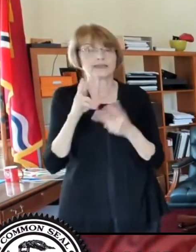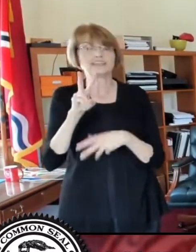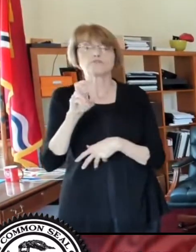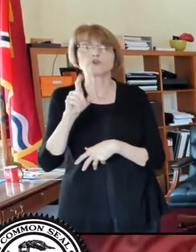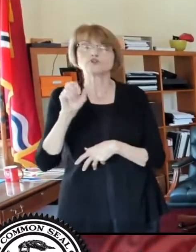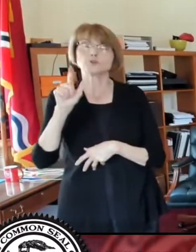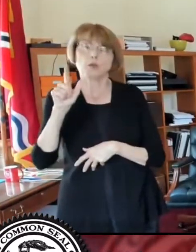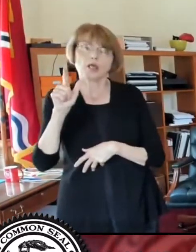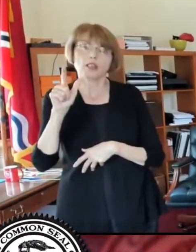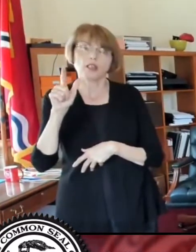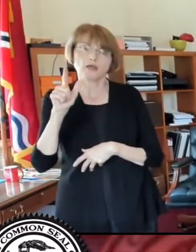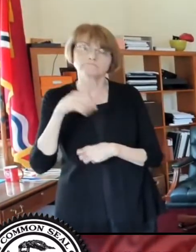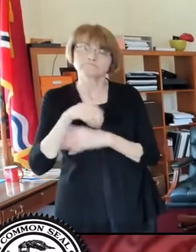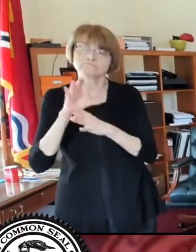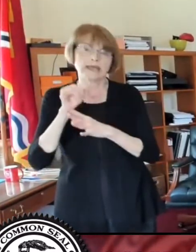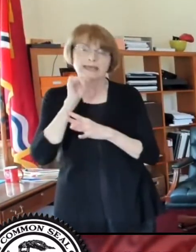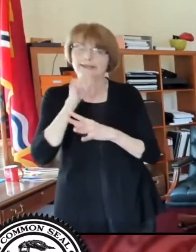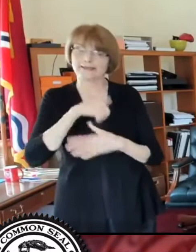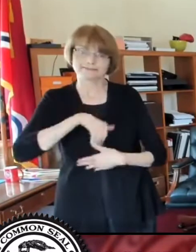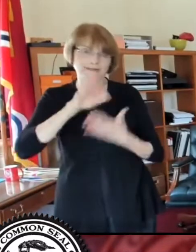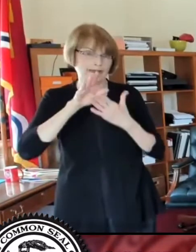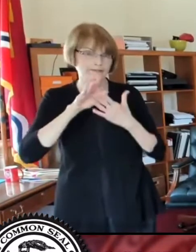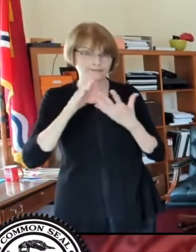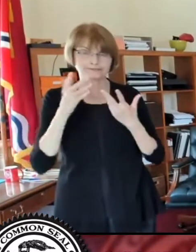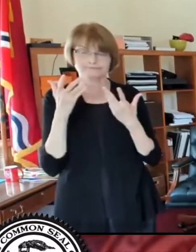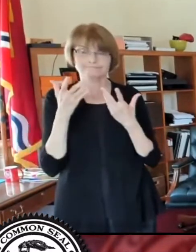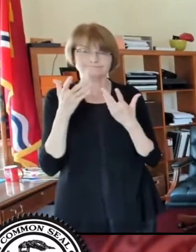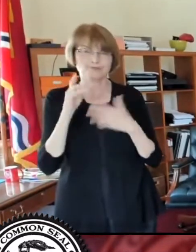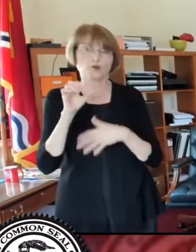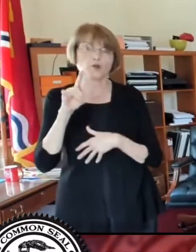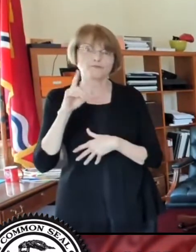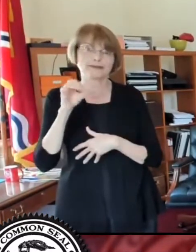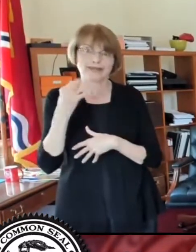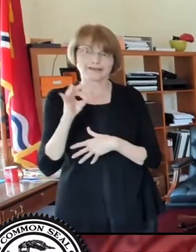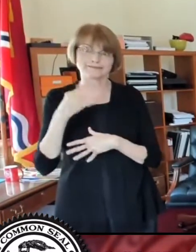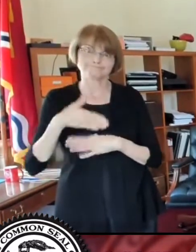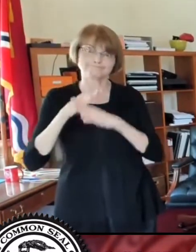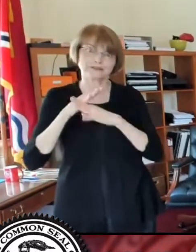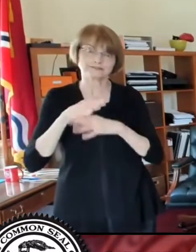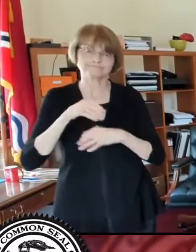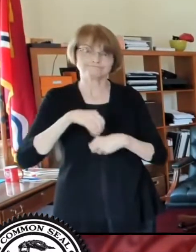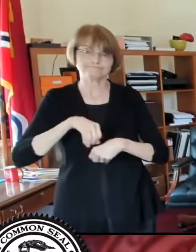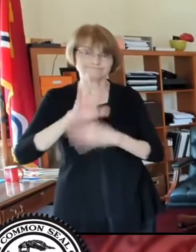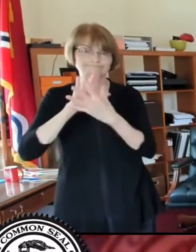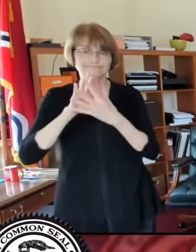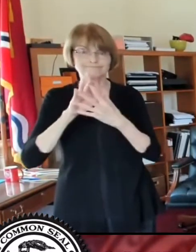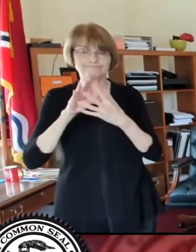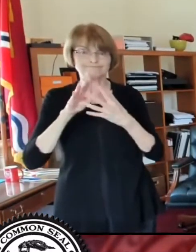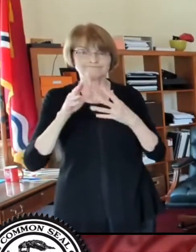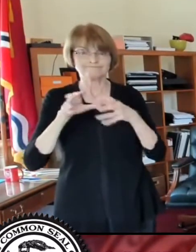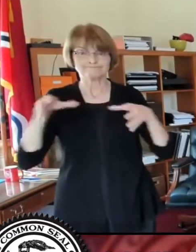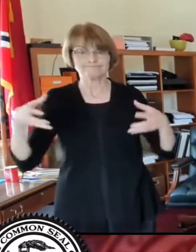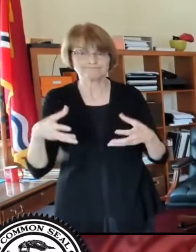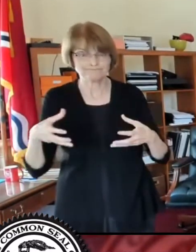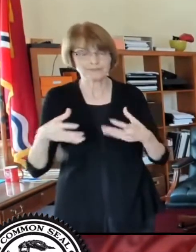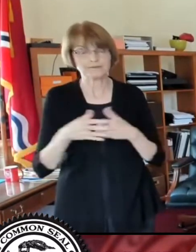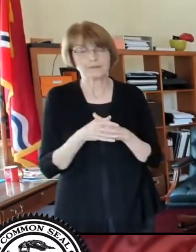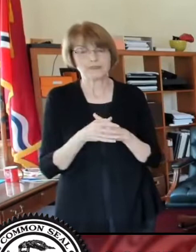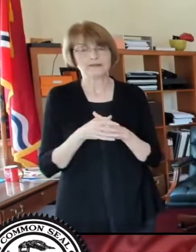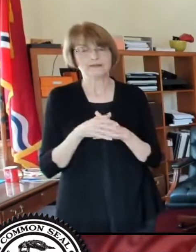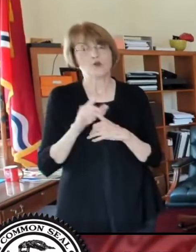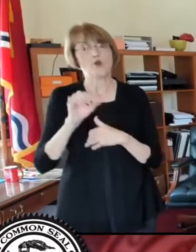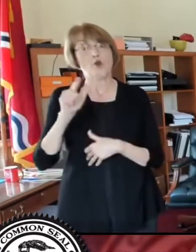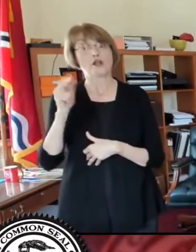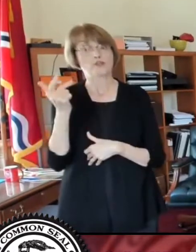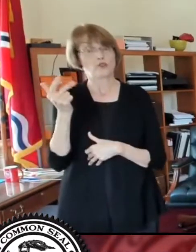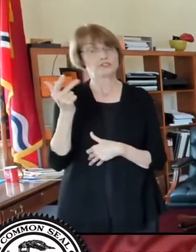course, because of COVID. So mark your calendars for August the 13th. We'll talk more about that as the time